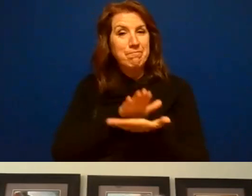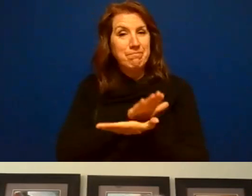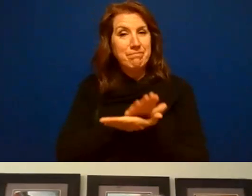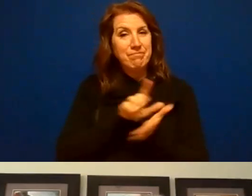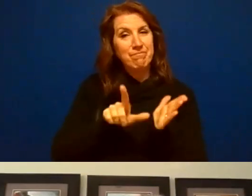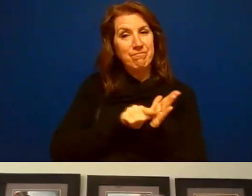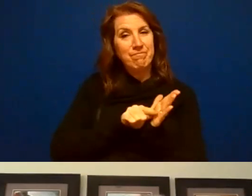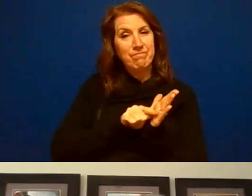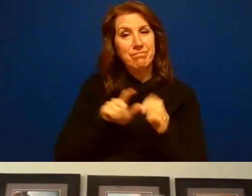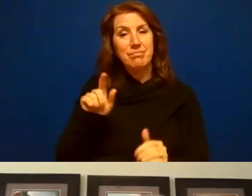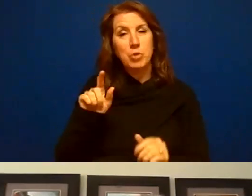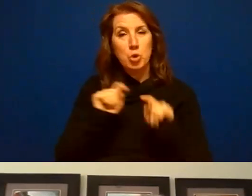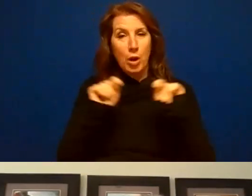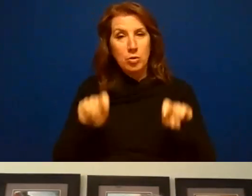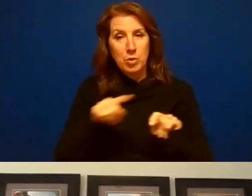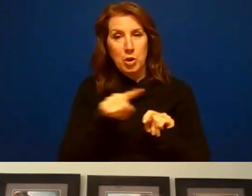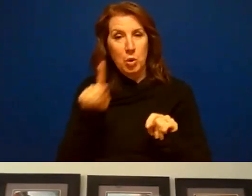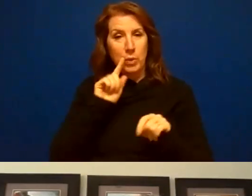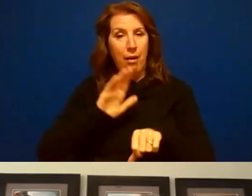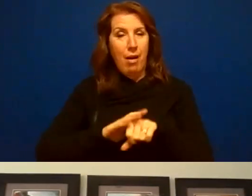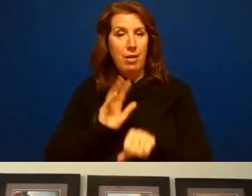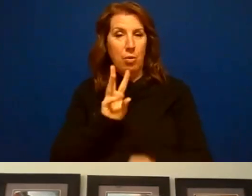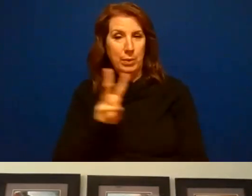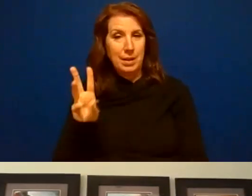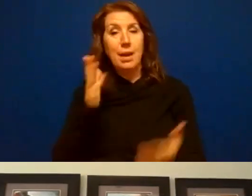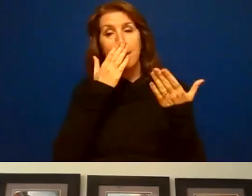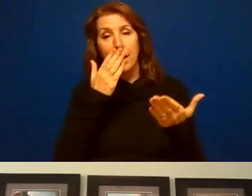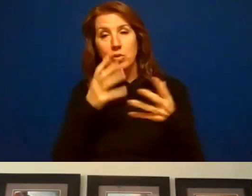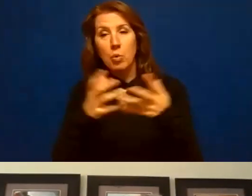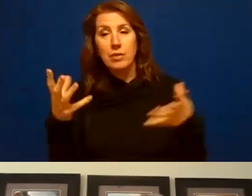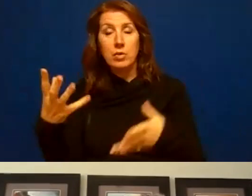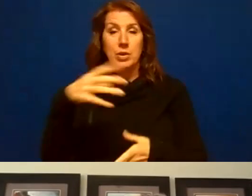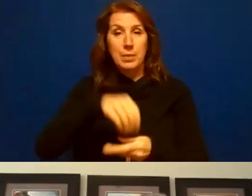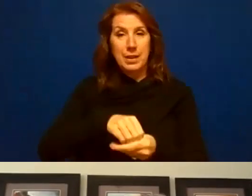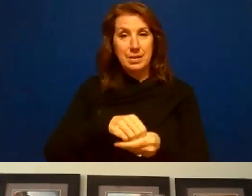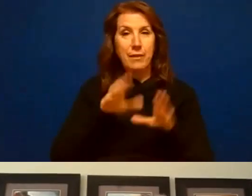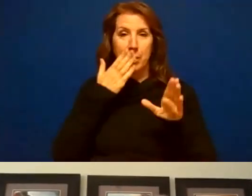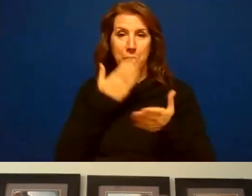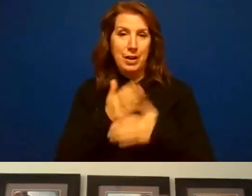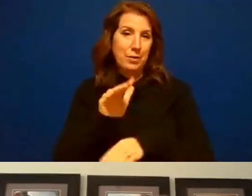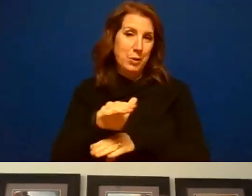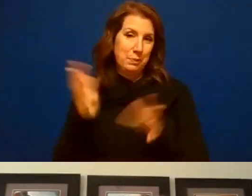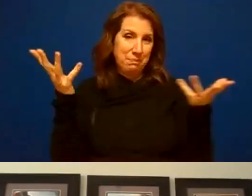posted via the NARPA website. Thank you all so much for your participation. Have a good afternoon.